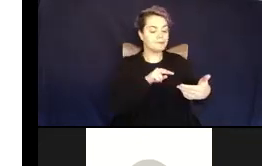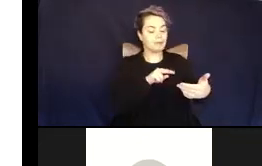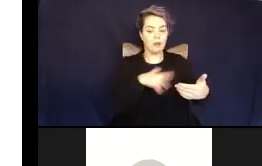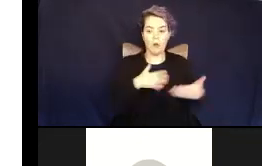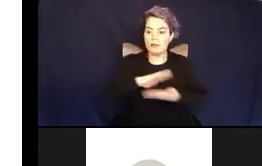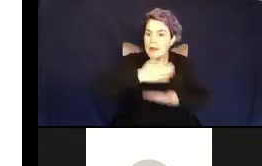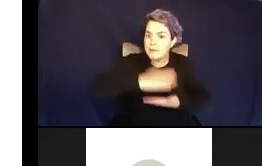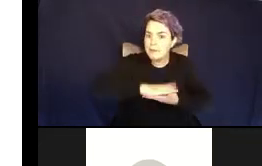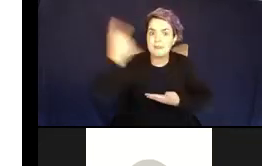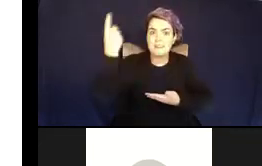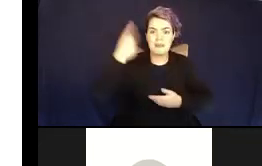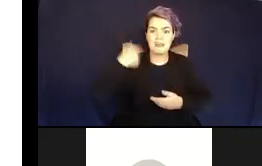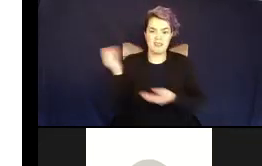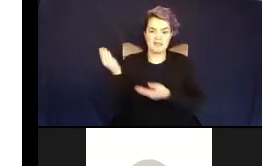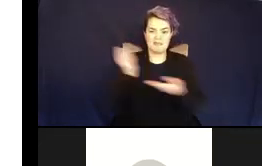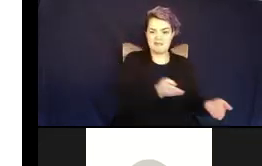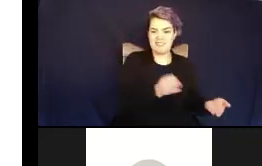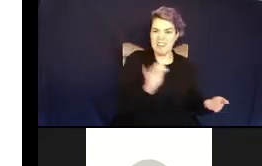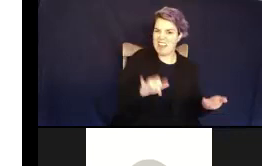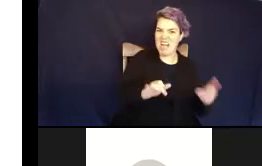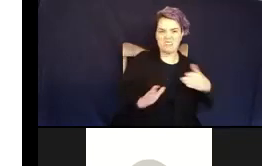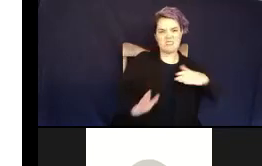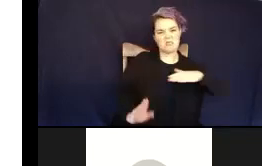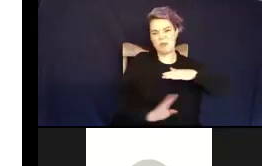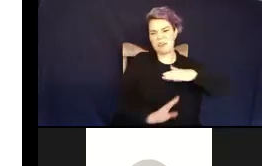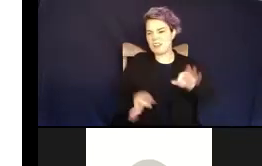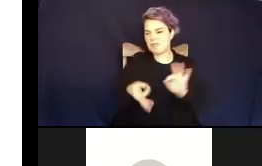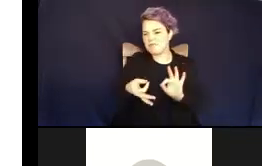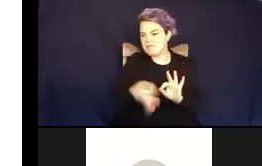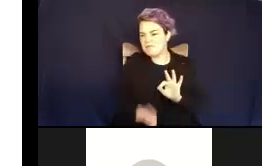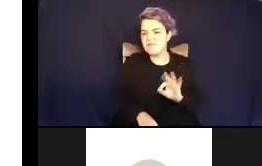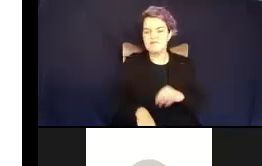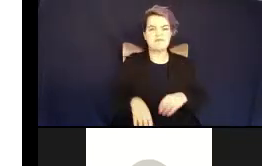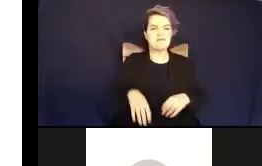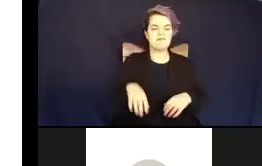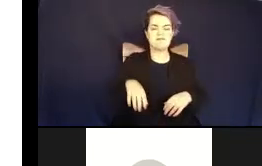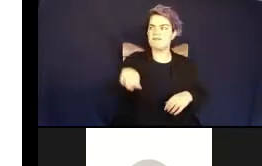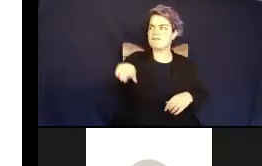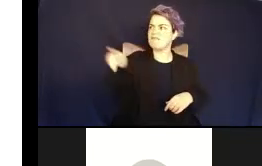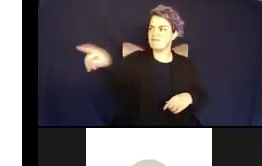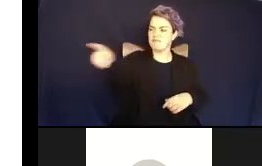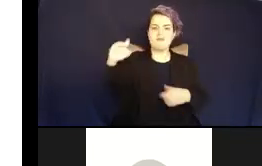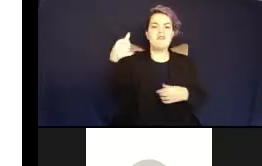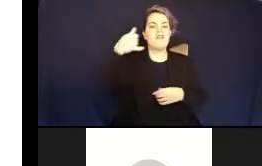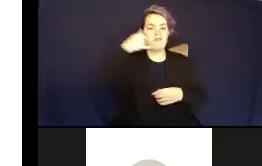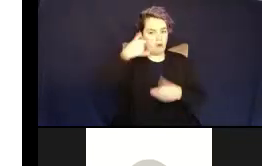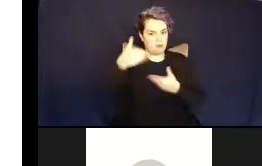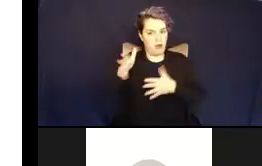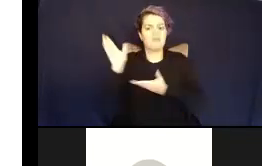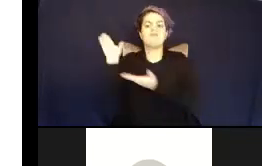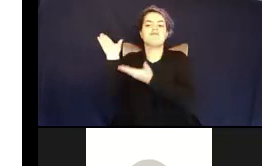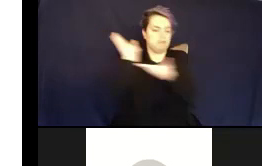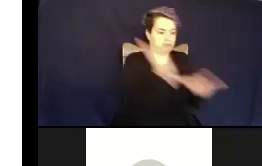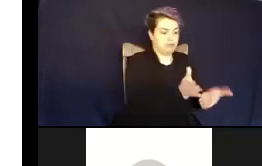been so basic that boxes of phones are dropped off, and yet they don't get to the residents